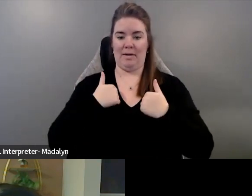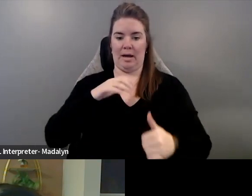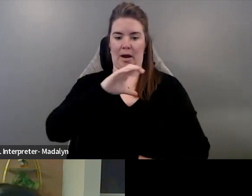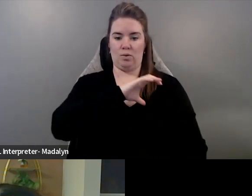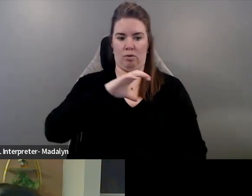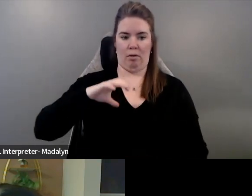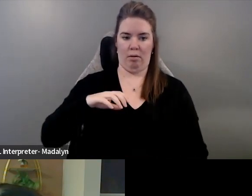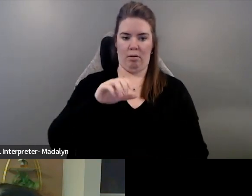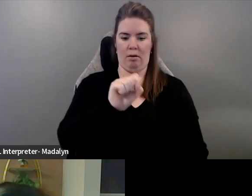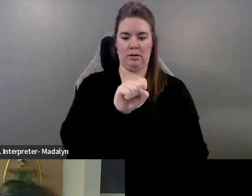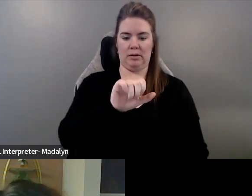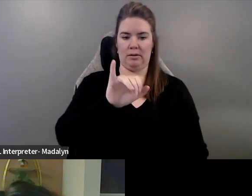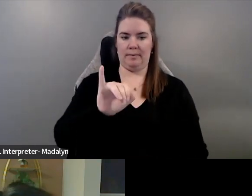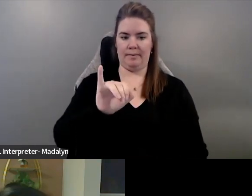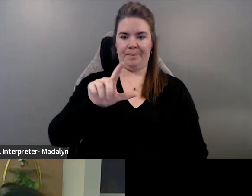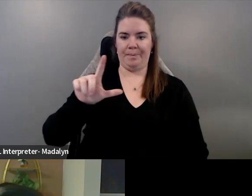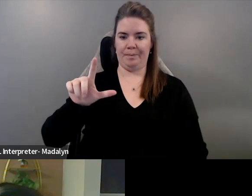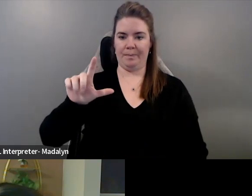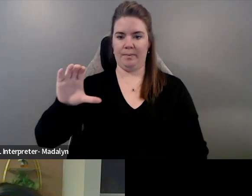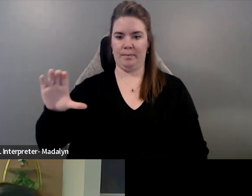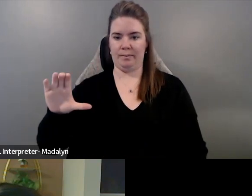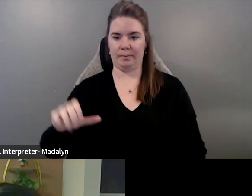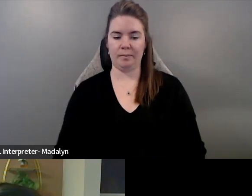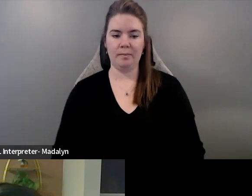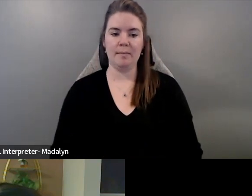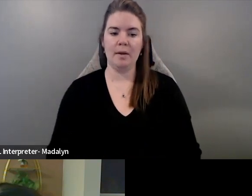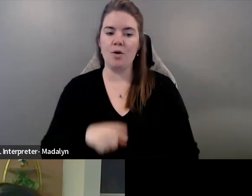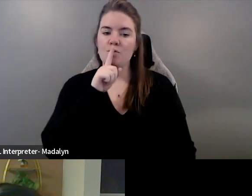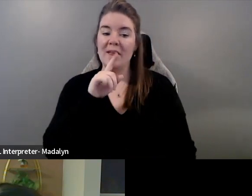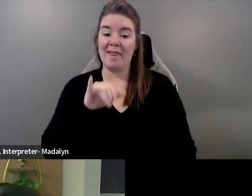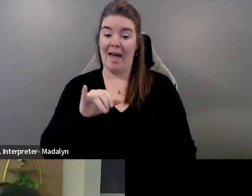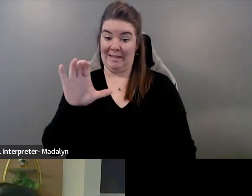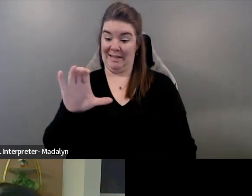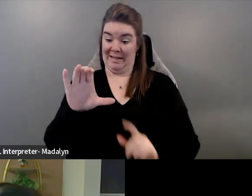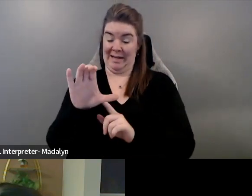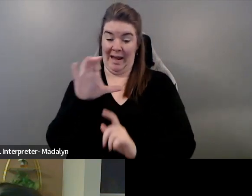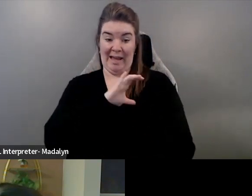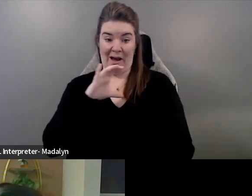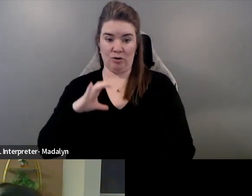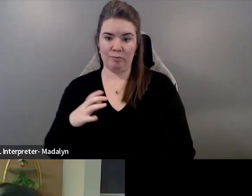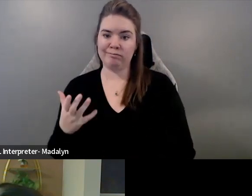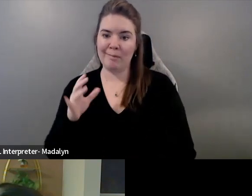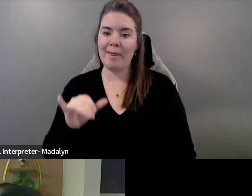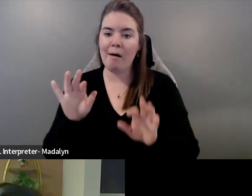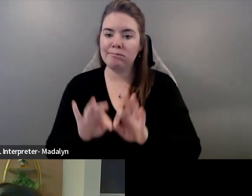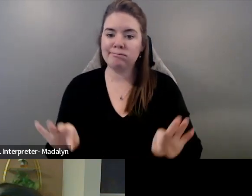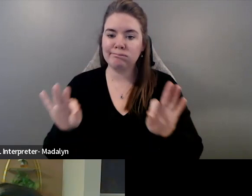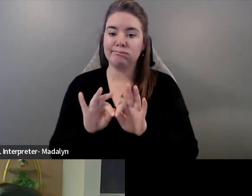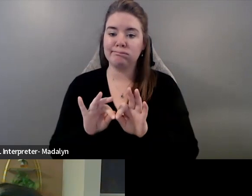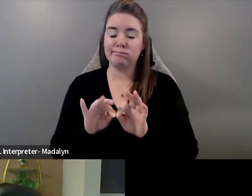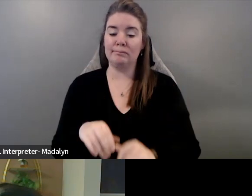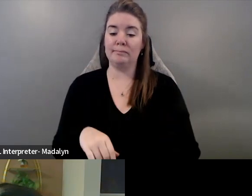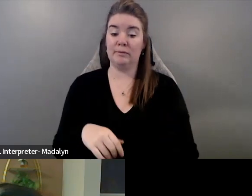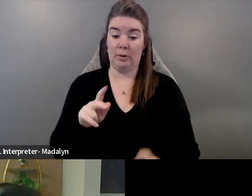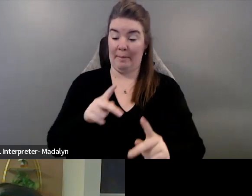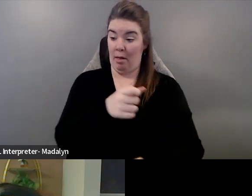So the thing that's really important is this council bit. Council members are appointed by the governor.